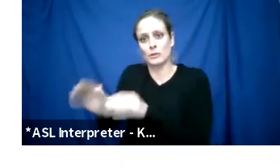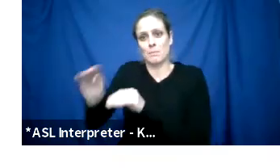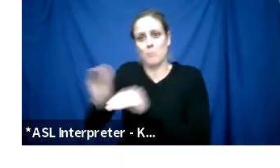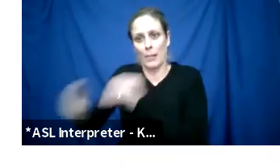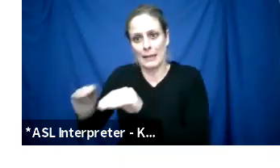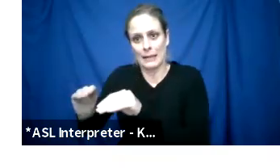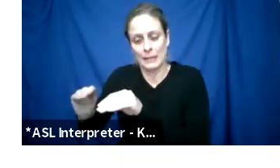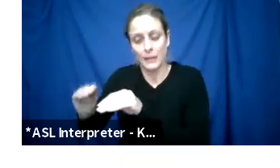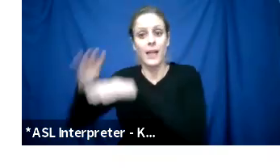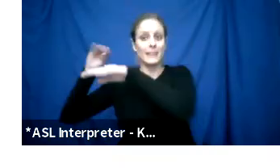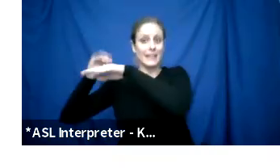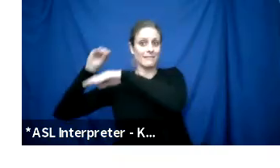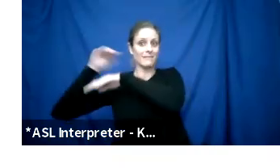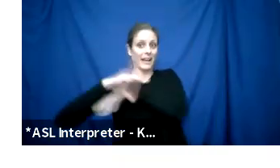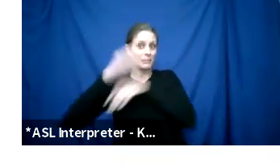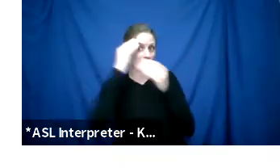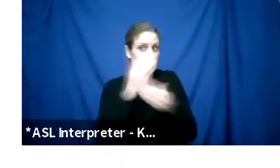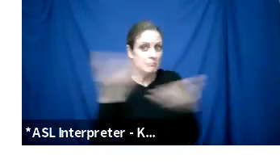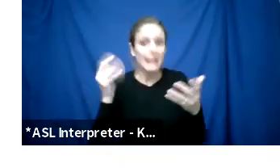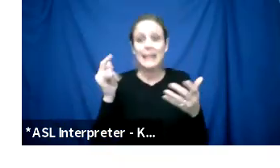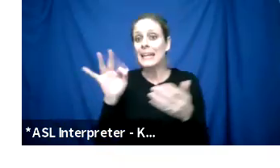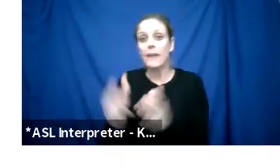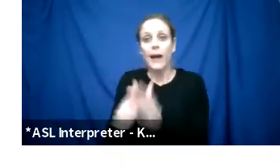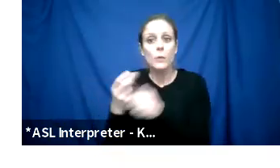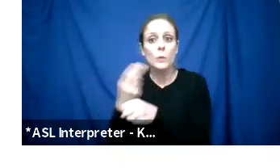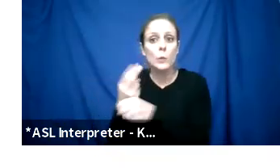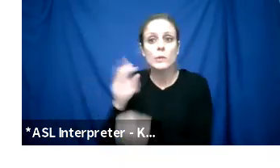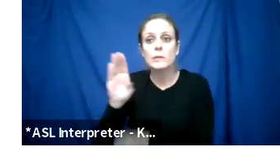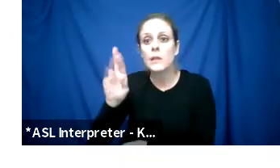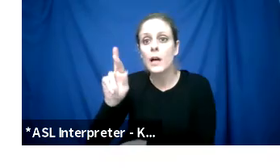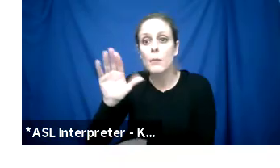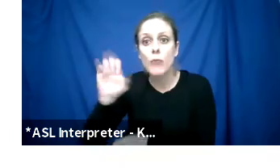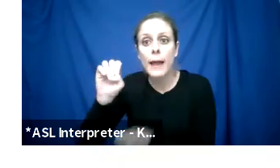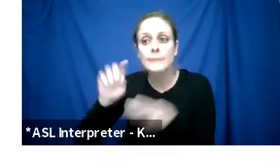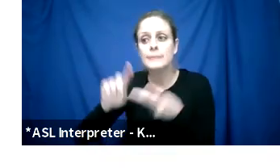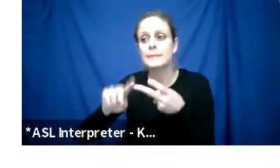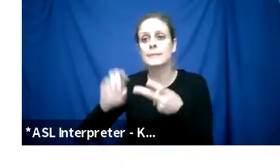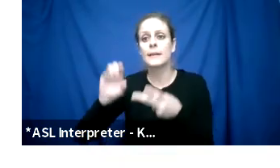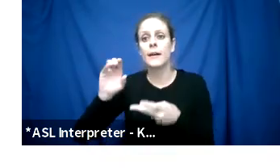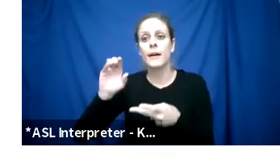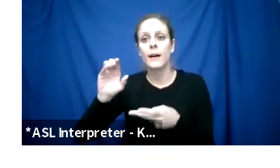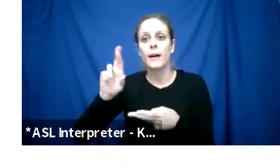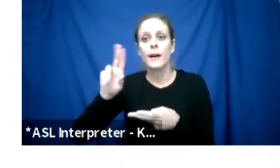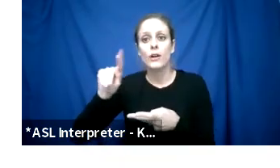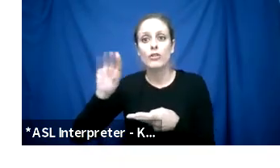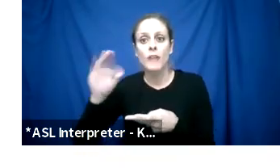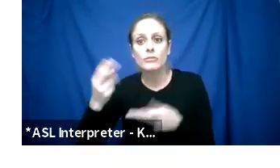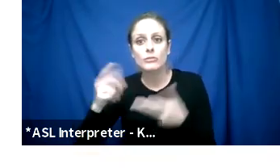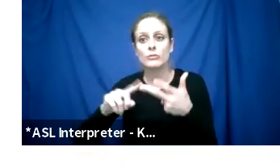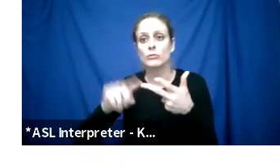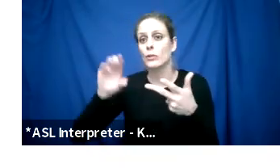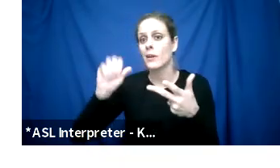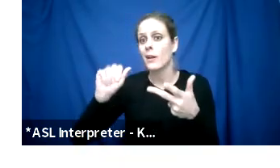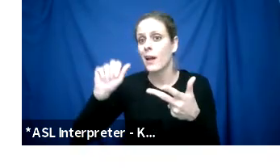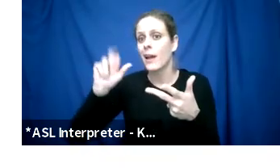of an assistance brace or a crutch, maybe a cane, a prosthetic device,